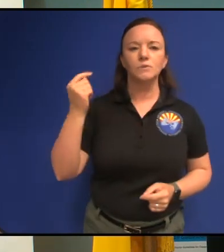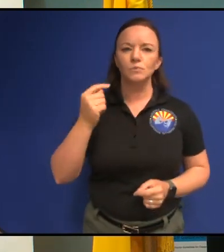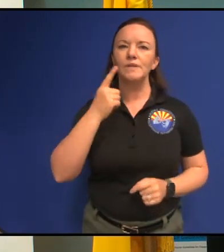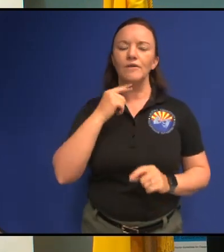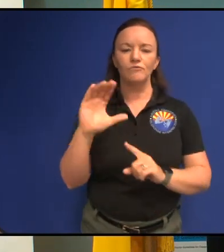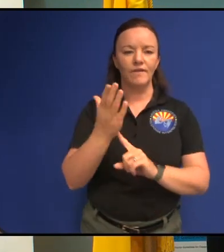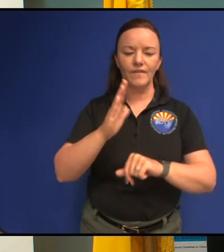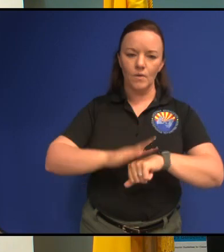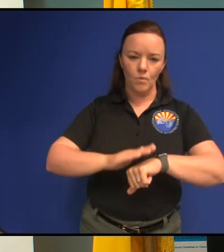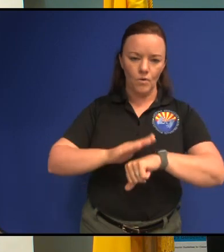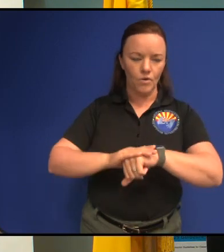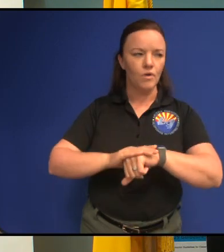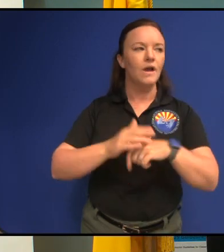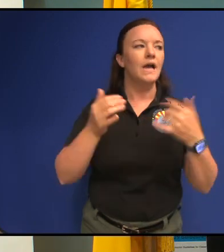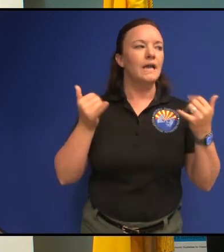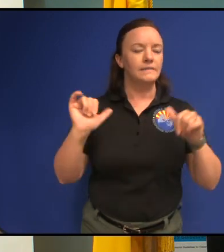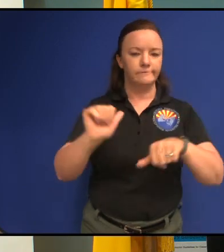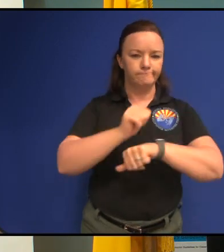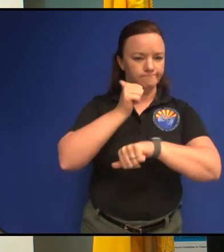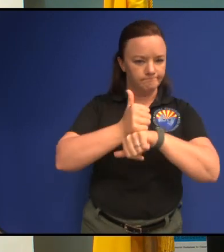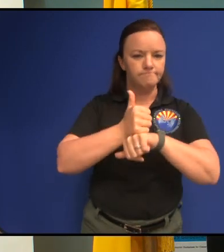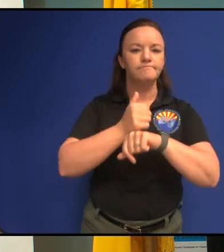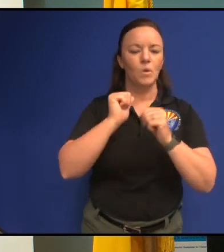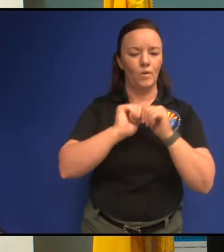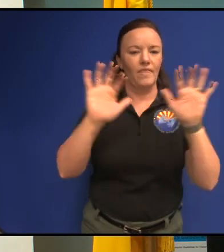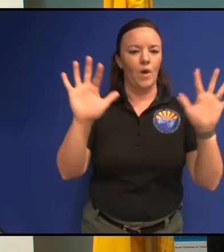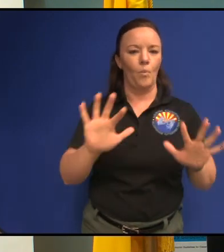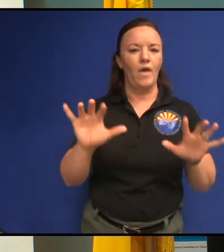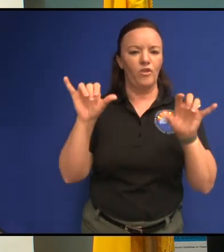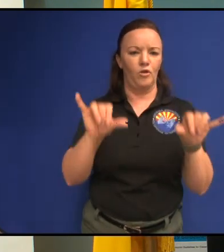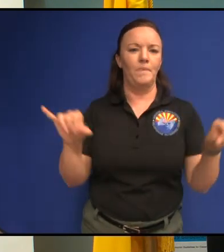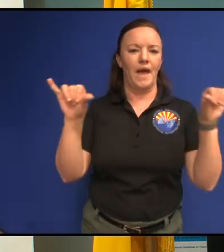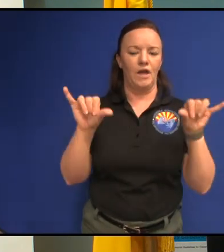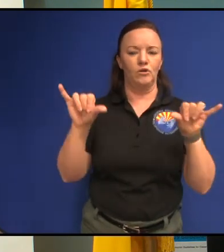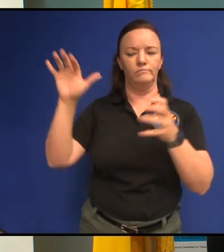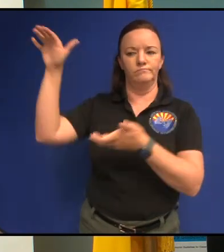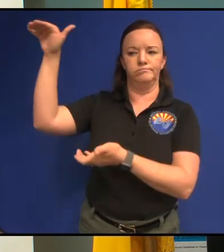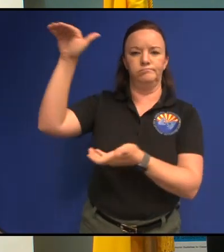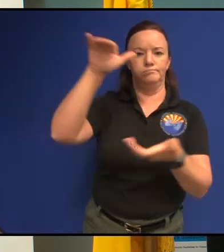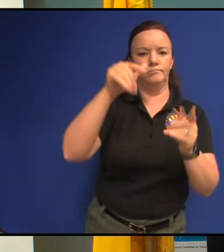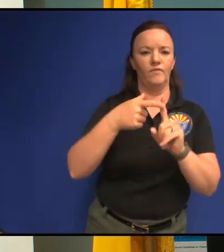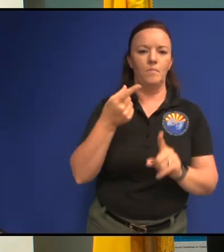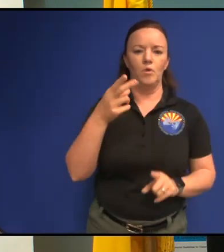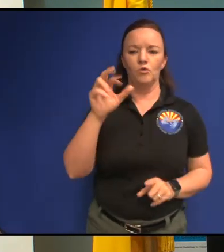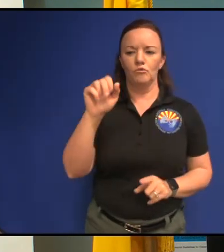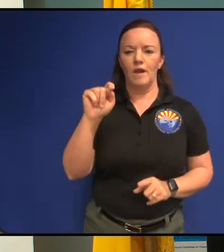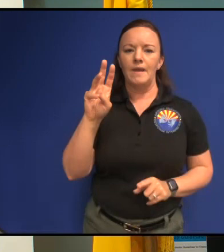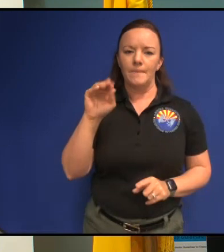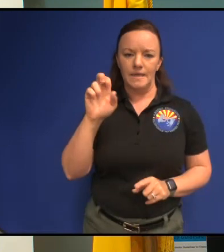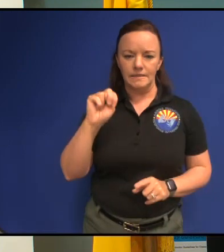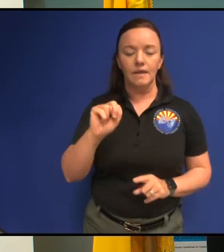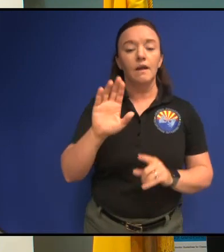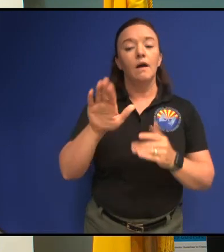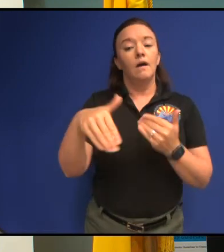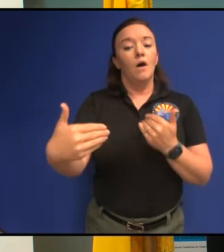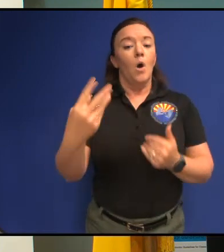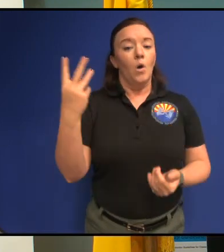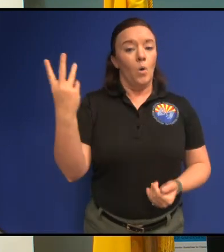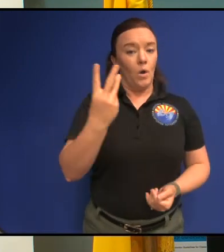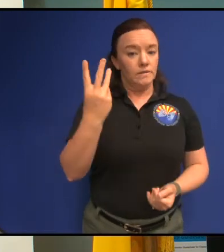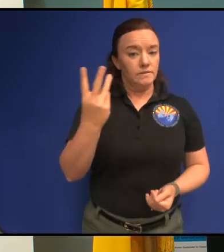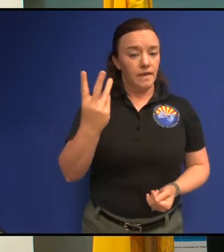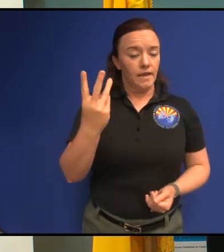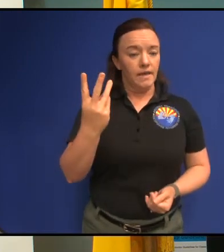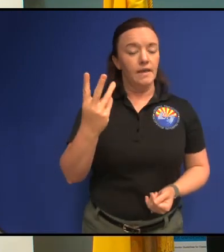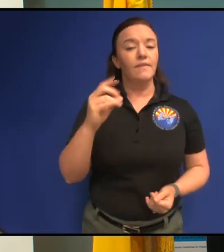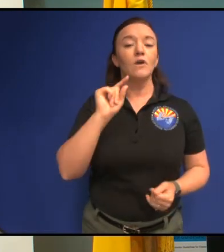flag warnings still in place with that weather pattern that's moving over the Great Basin. By Wednesday, we start to move out of